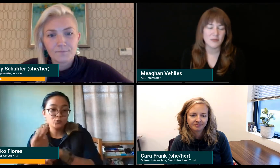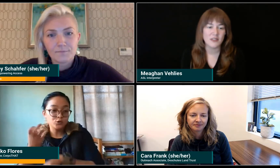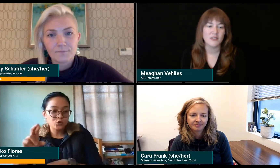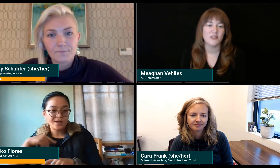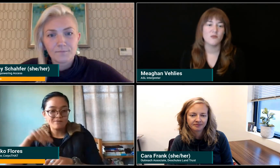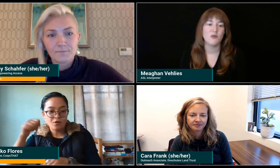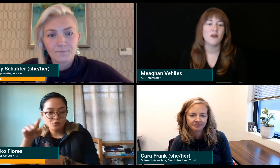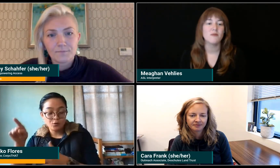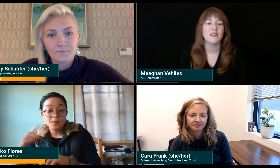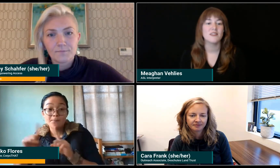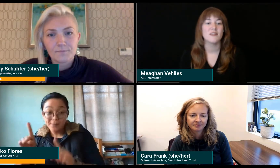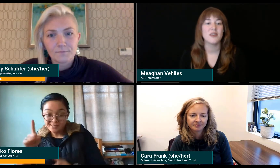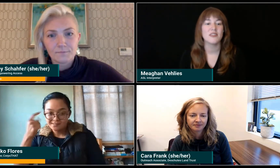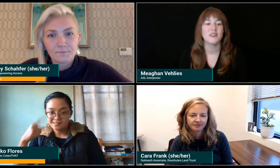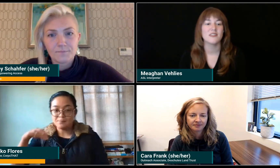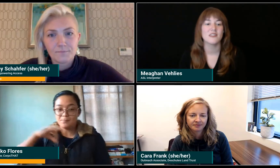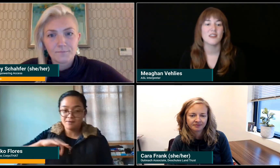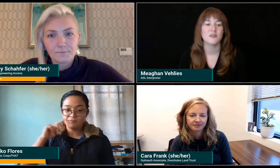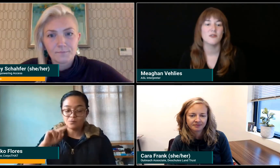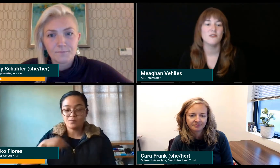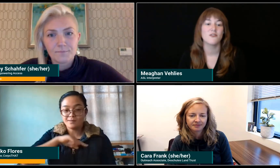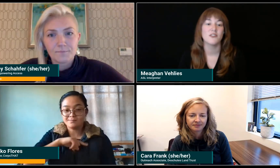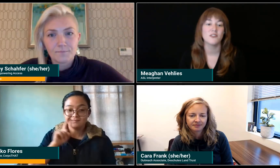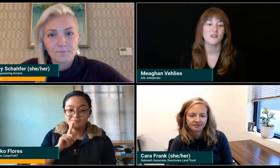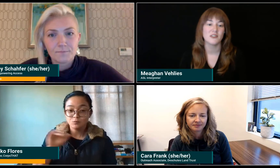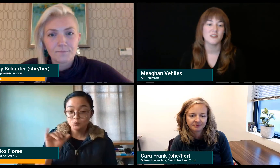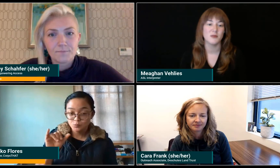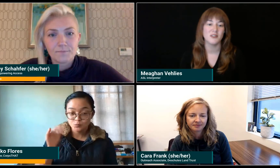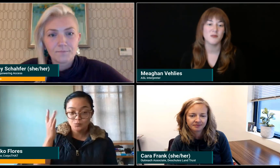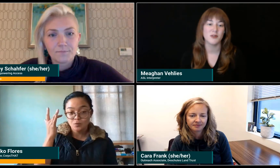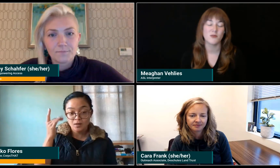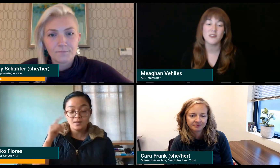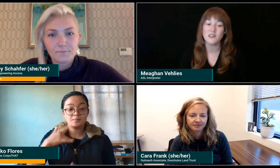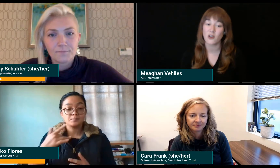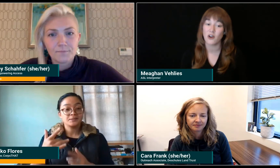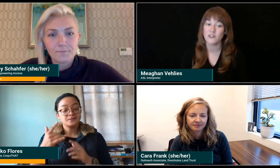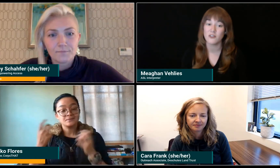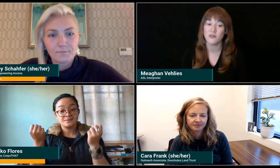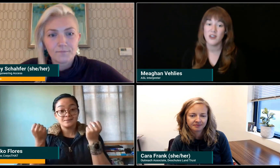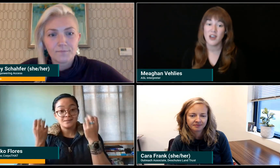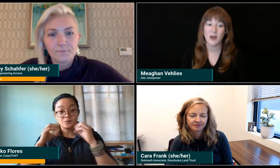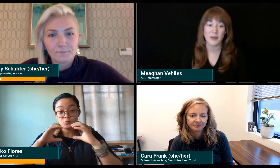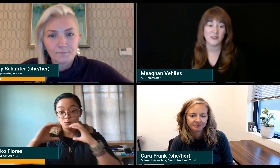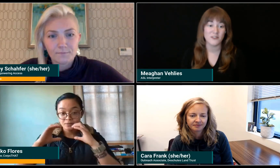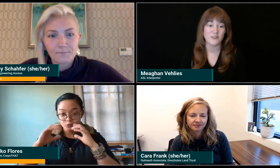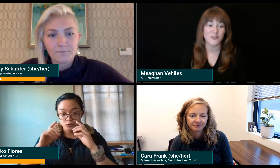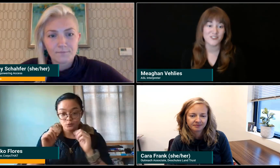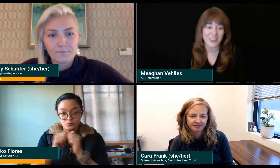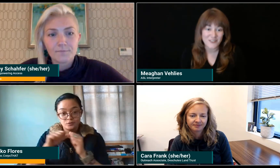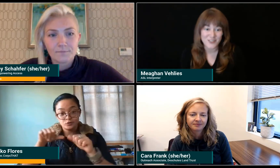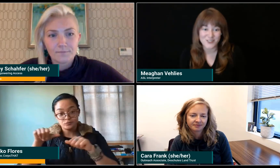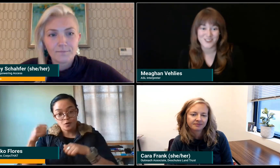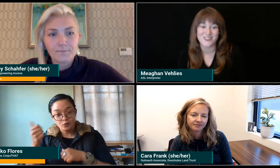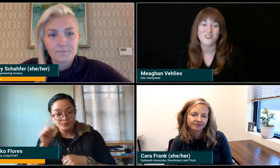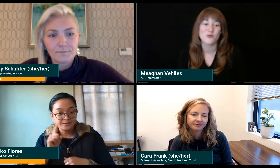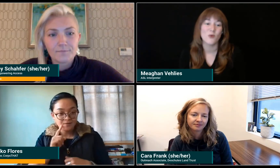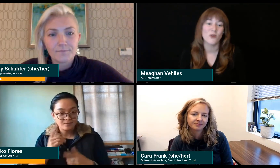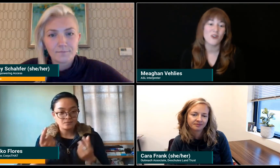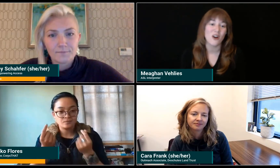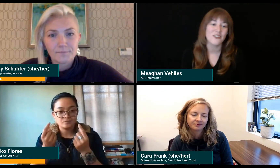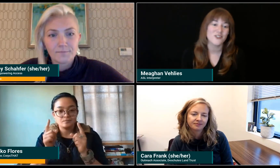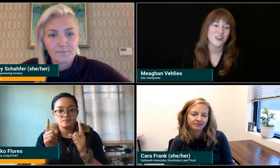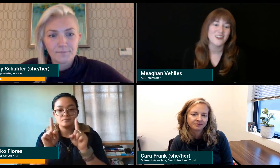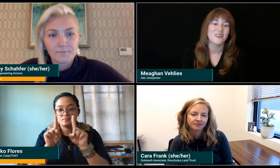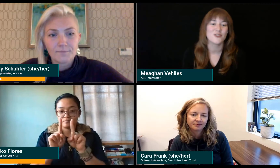is something we want to make things accessible for physical accessibility, but really is also a benefit for deaf users, because when